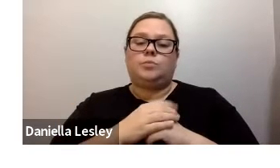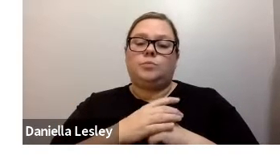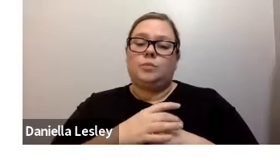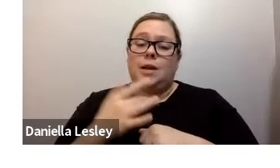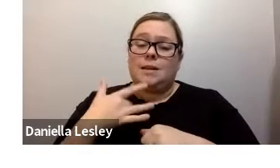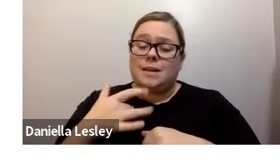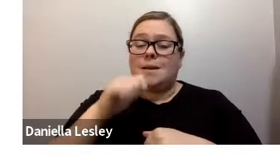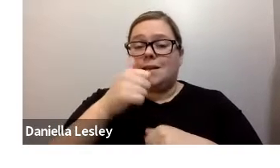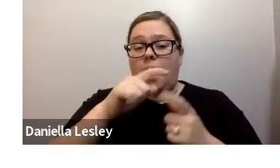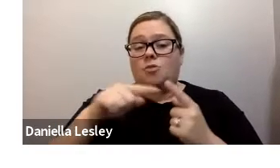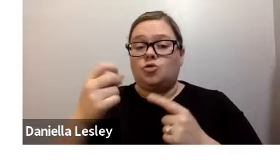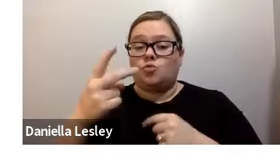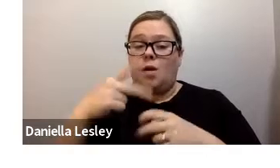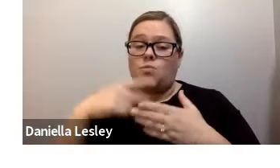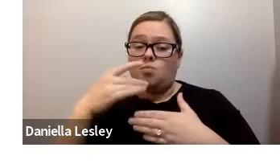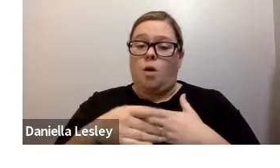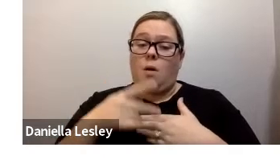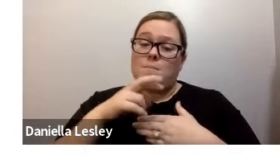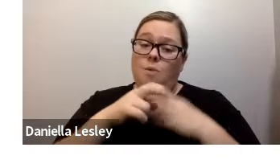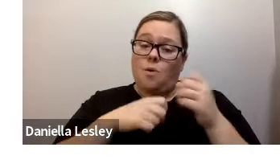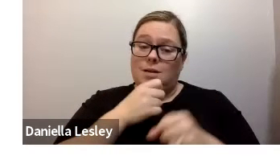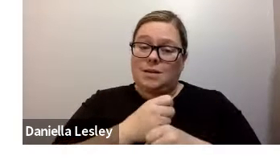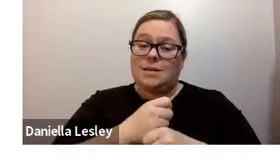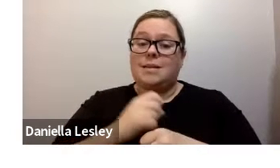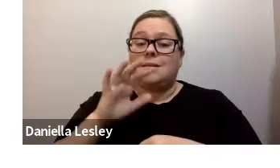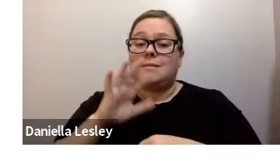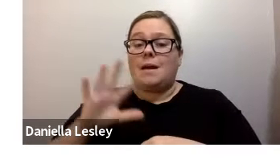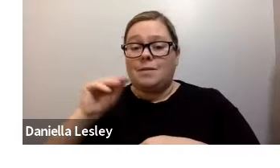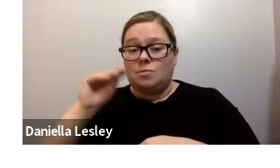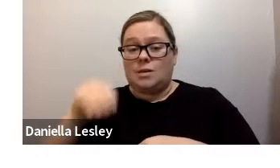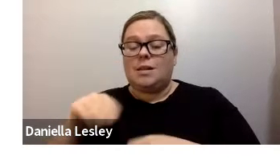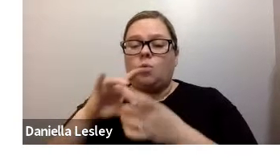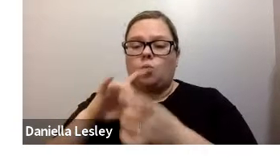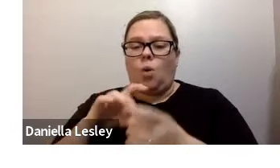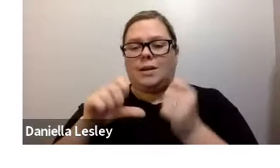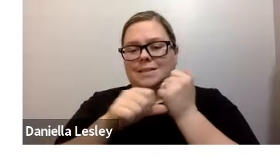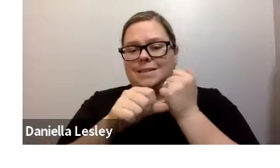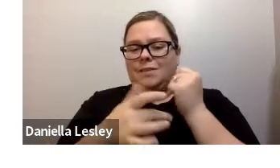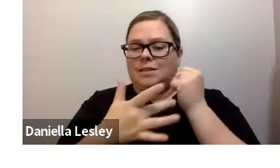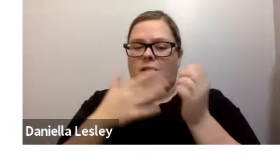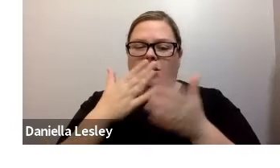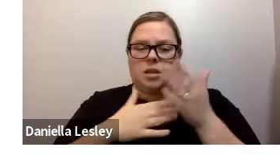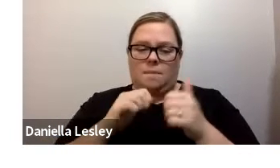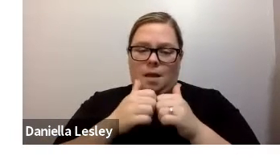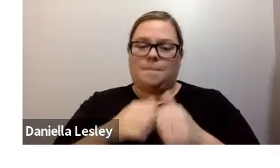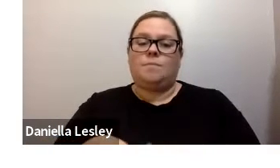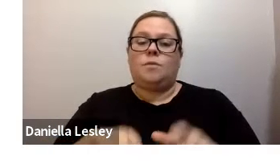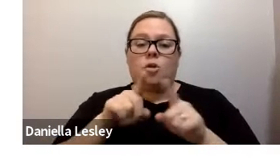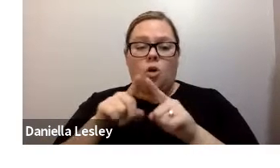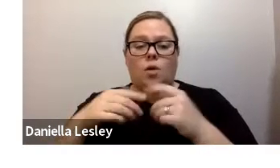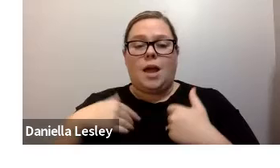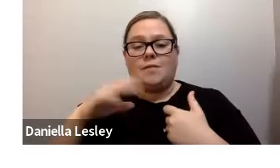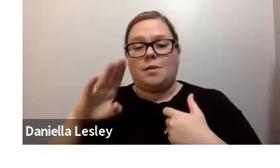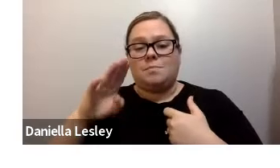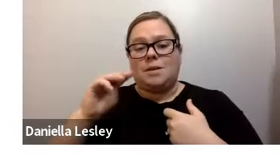have 10 to 12 projects per year, and about half of those revolve around assistive technologies of some form. We also do BME